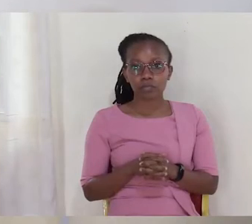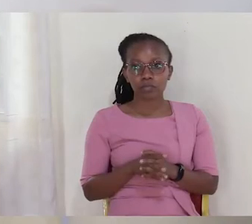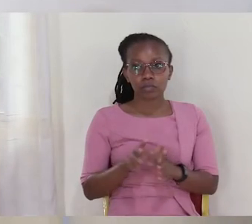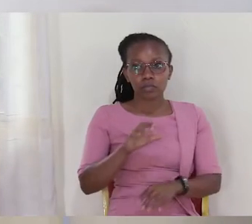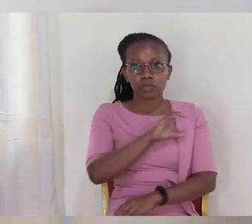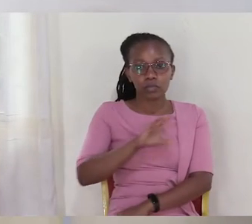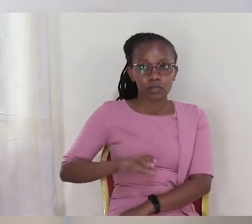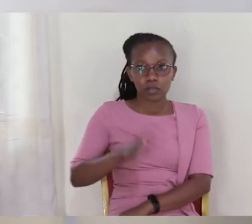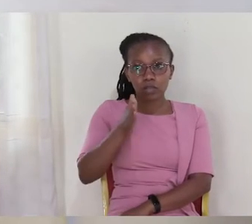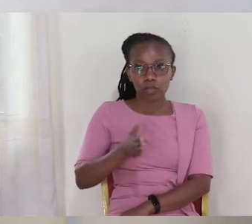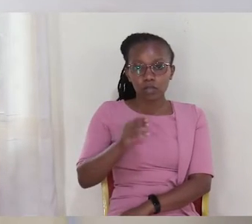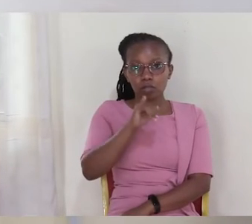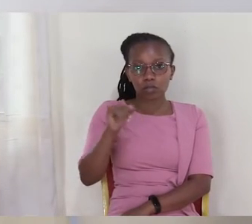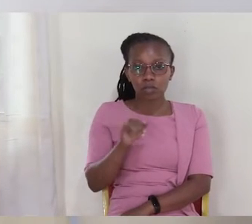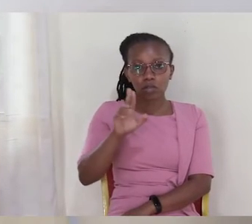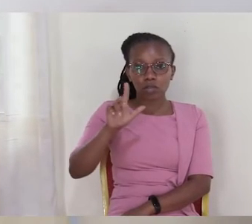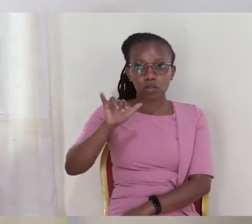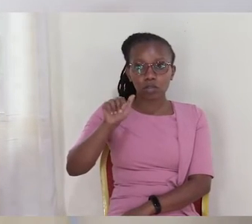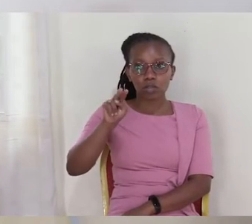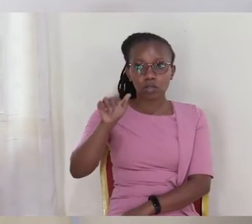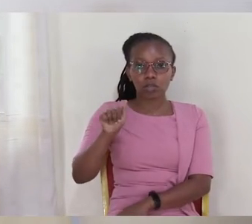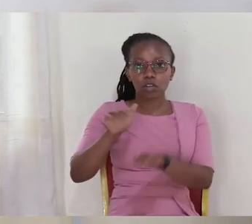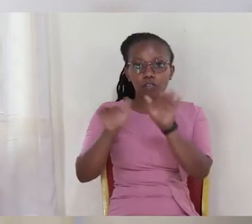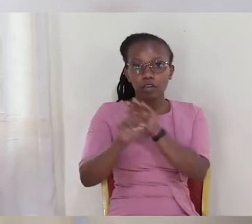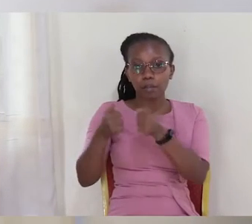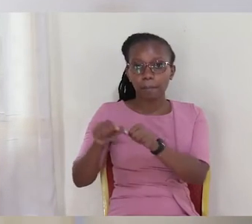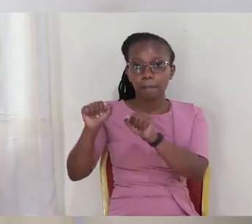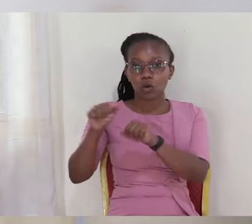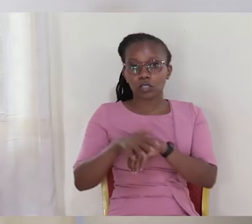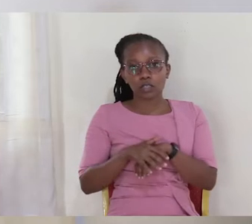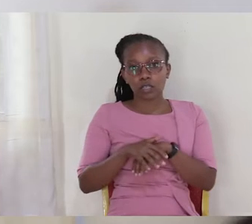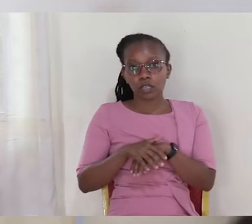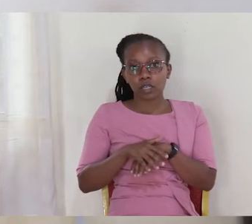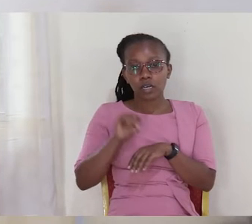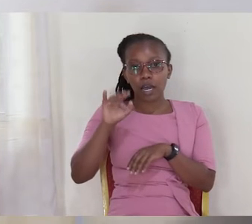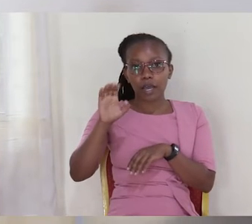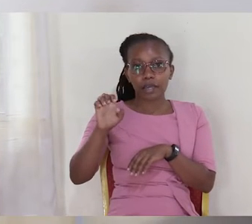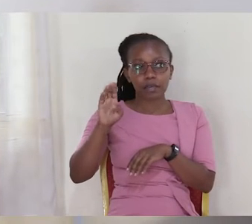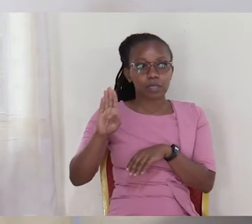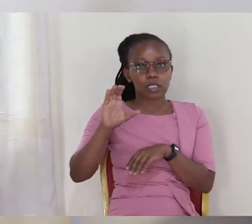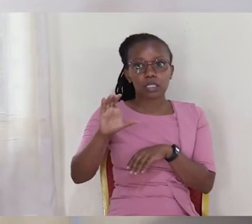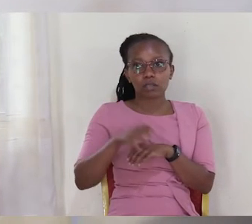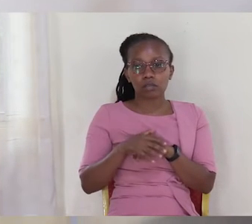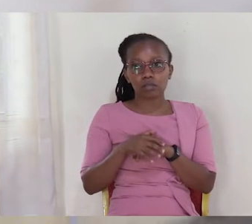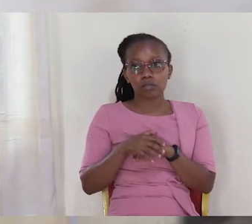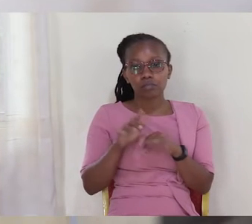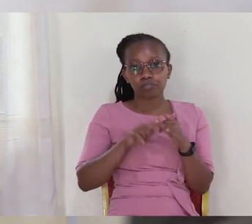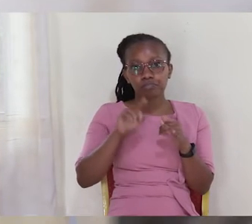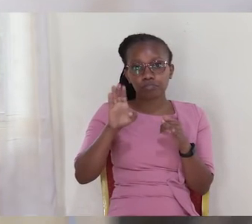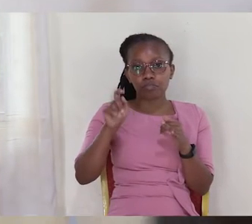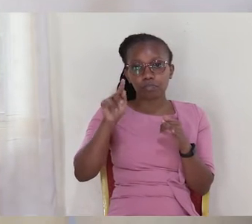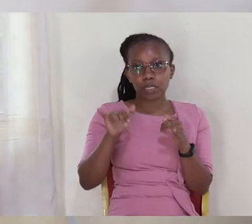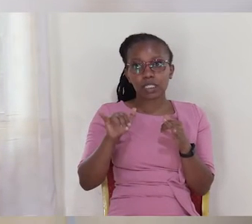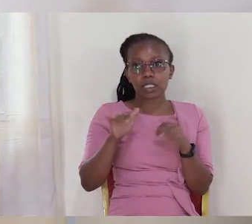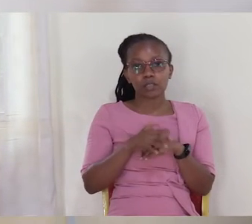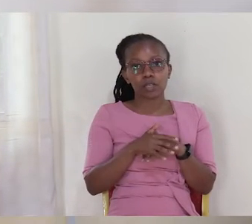Commissioner Juliana Jequeira, Vice Chairperson, Independent Election Boundary Commission. Ms. Betty